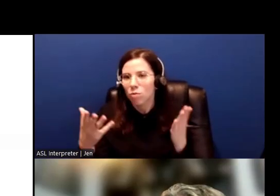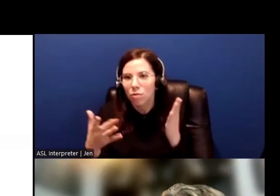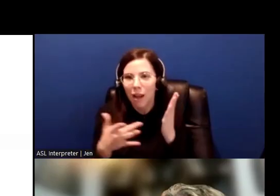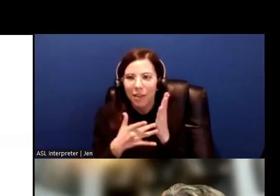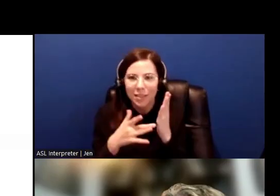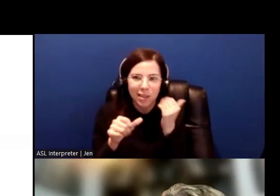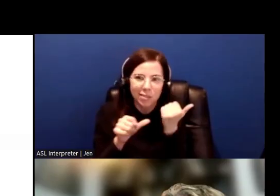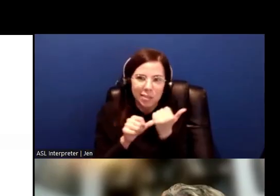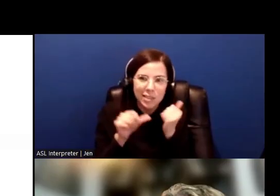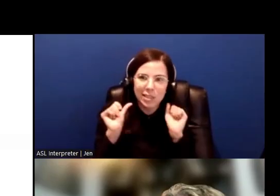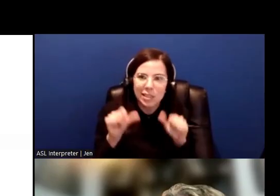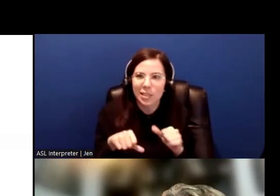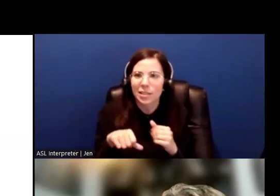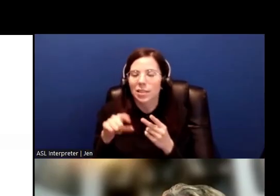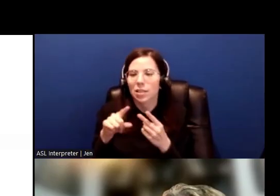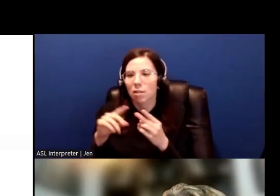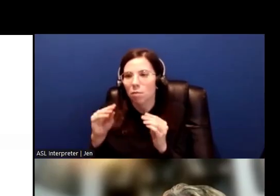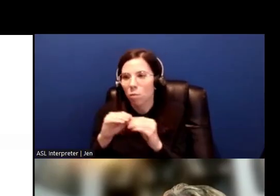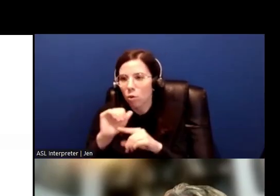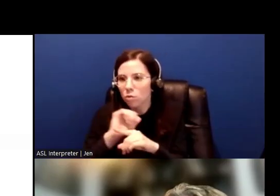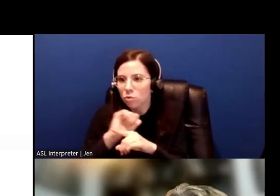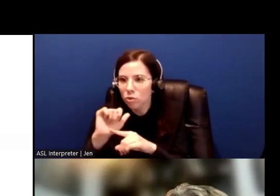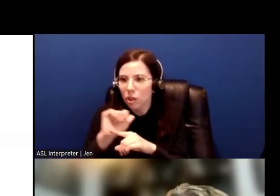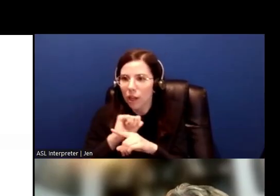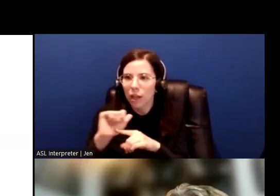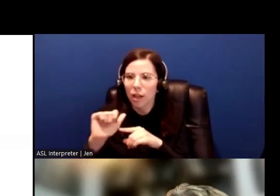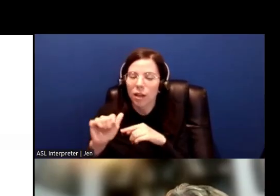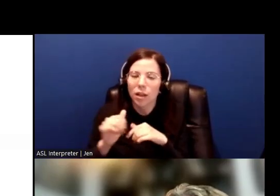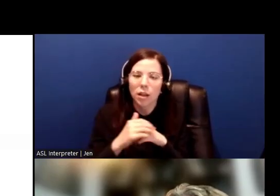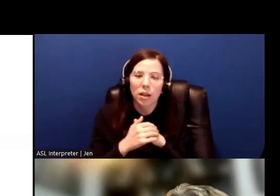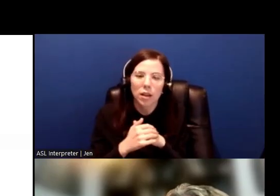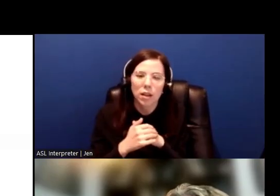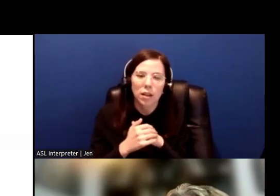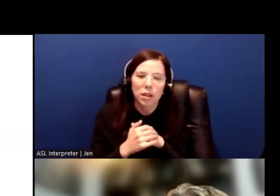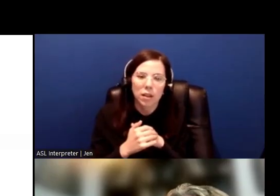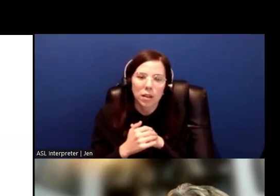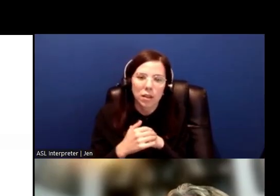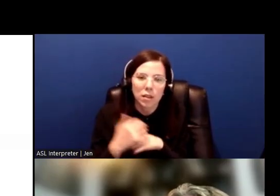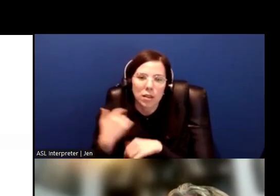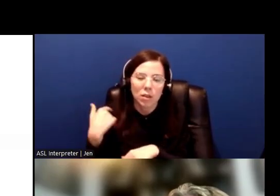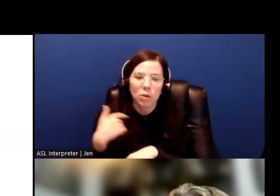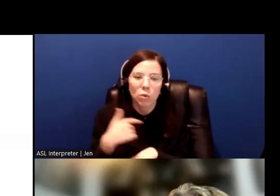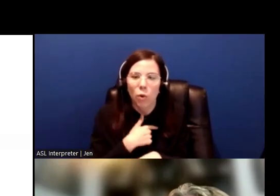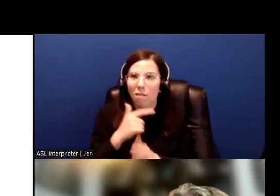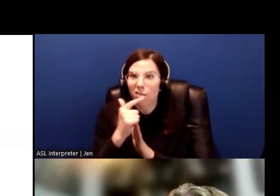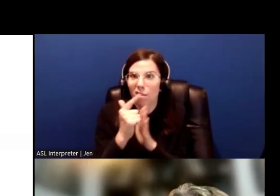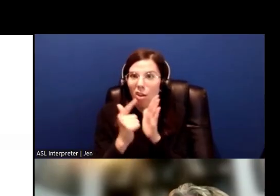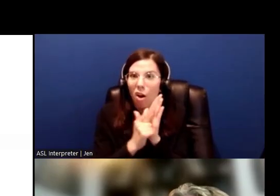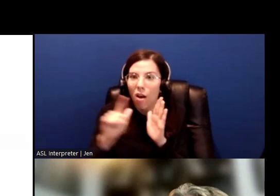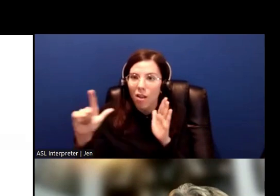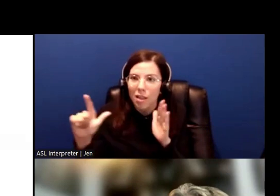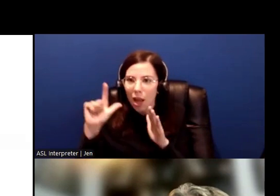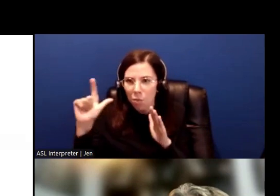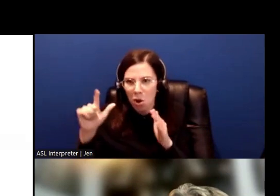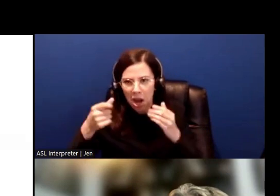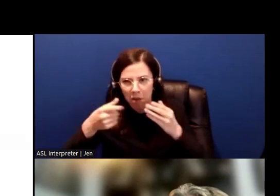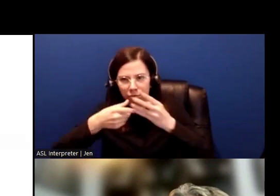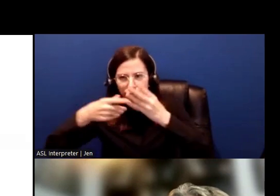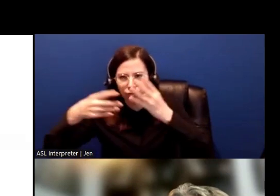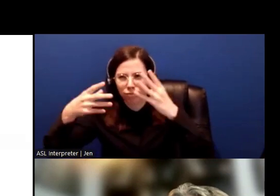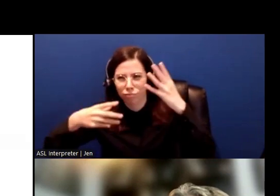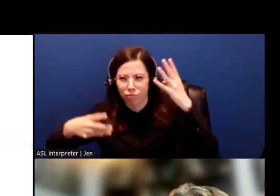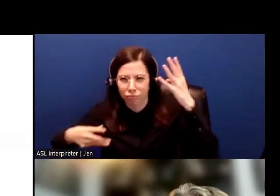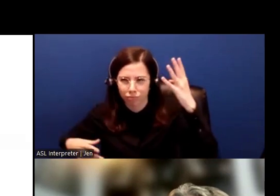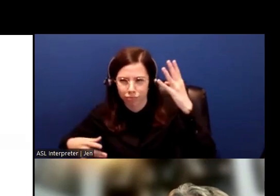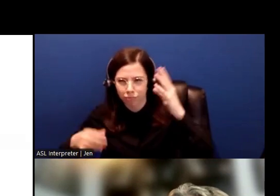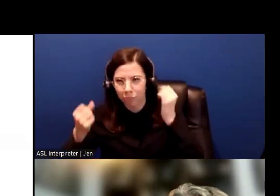and trainings. There are options there. We have a law library, which is full of stuff. There is a